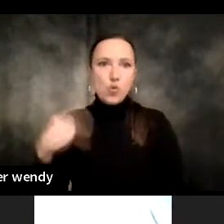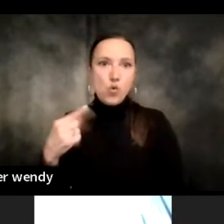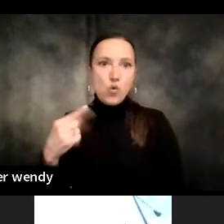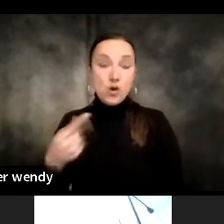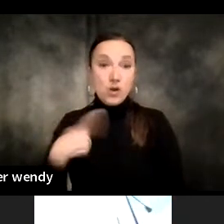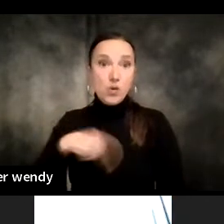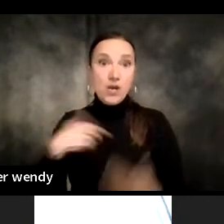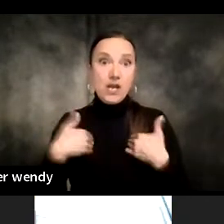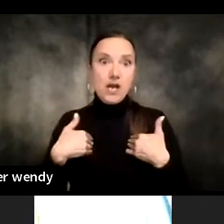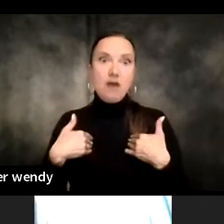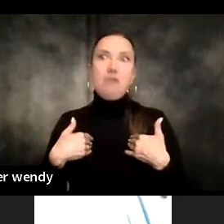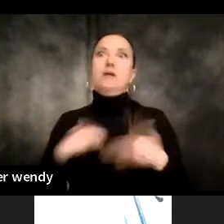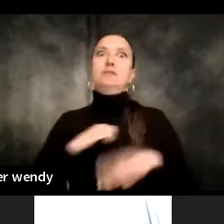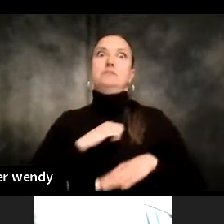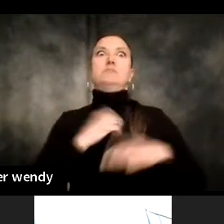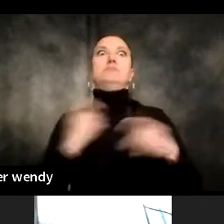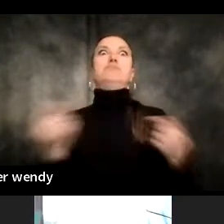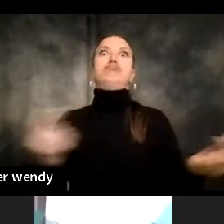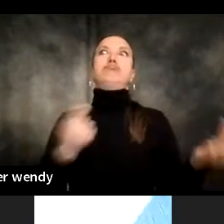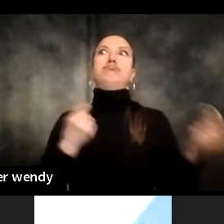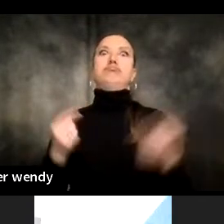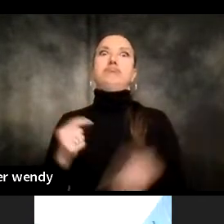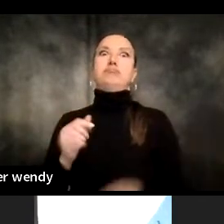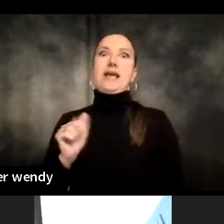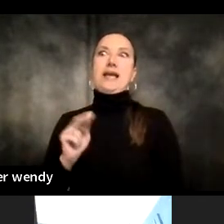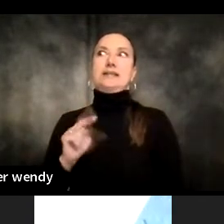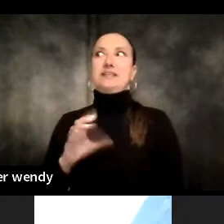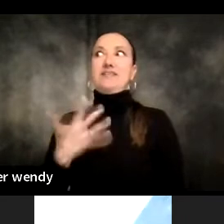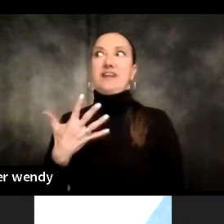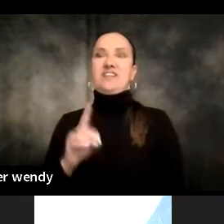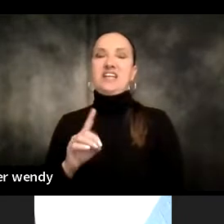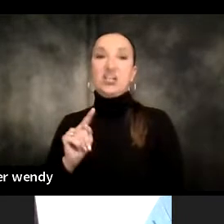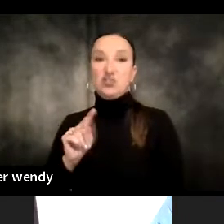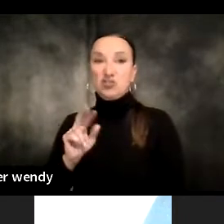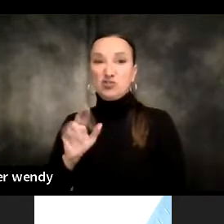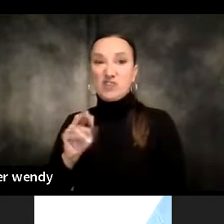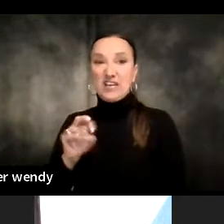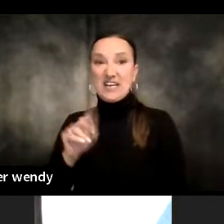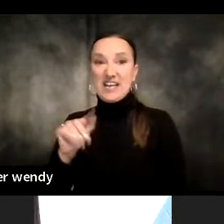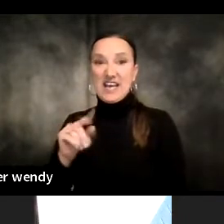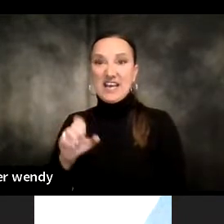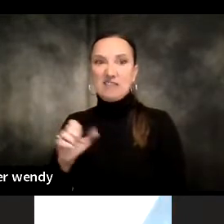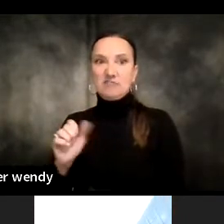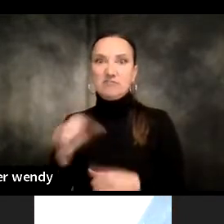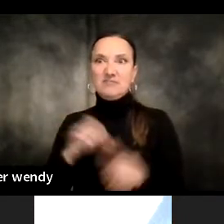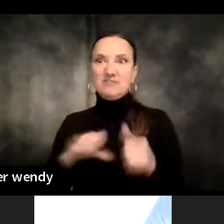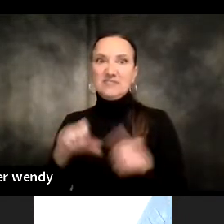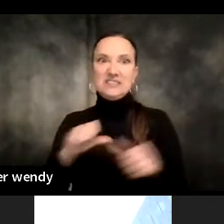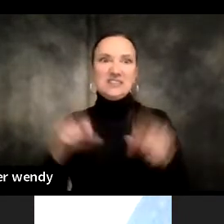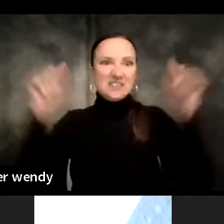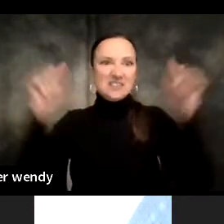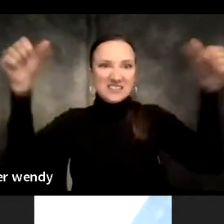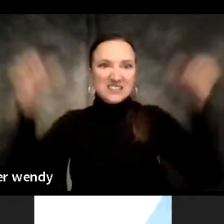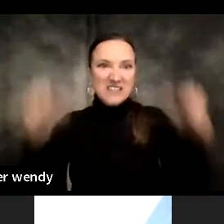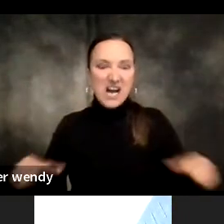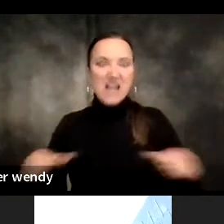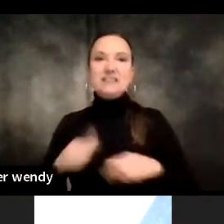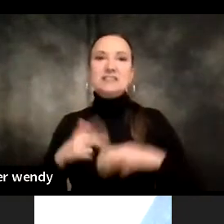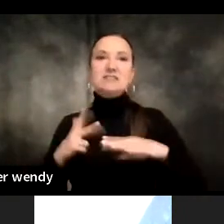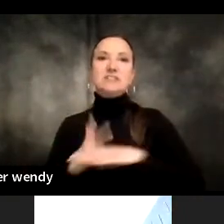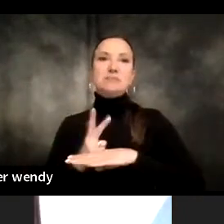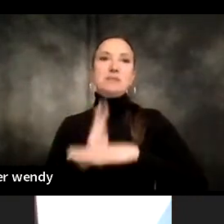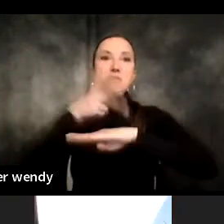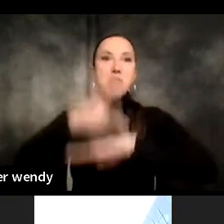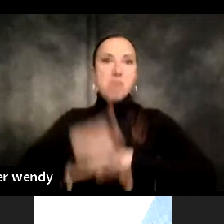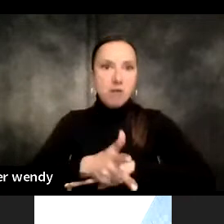lot around ANC 5D and a lot in Trinidad as well. A lot of signage. We're getting speed bumps on Megs